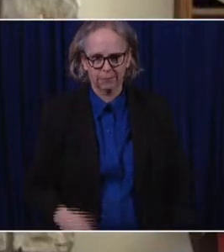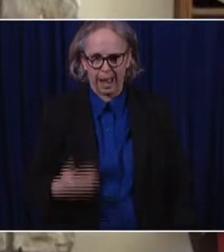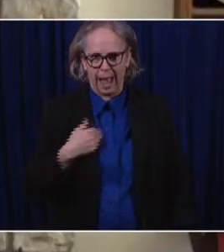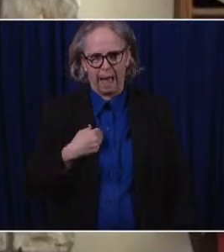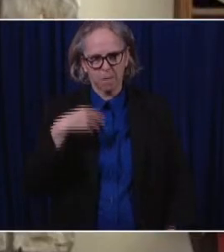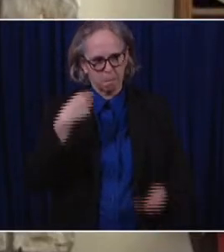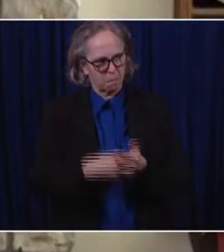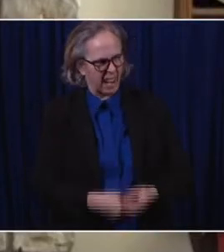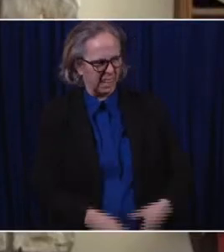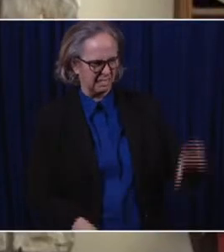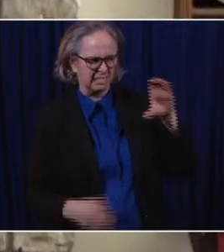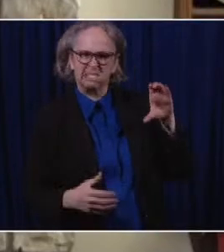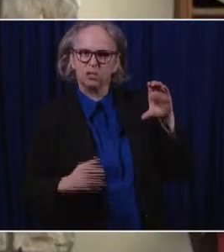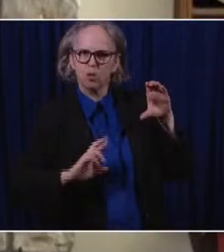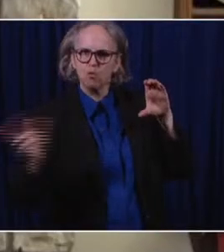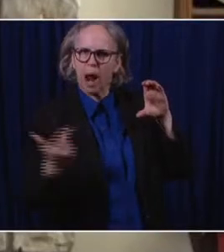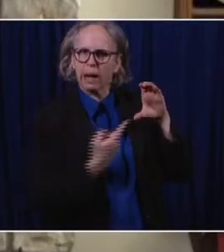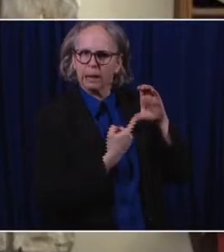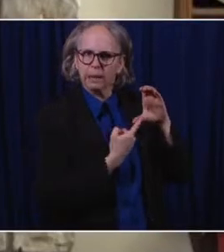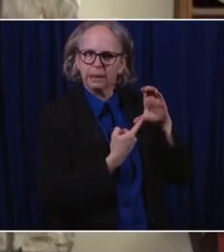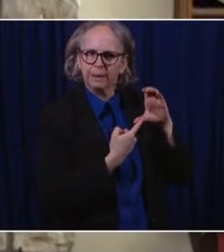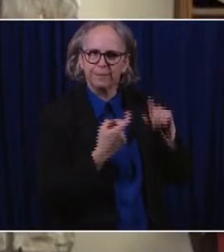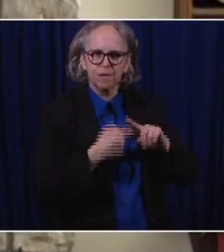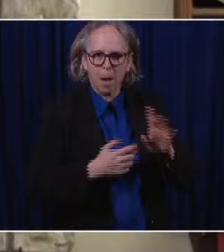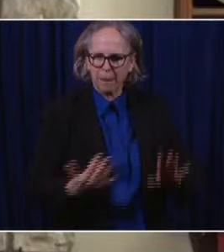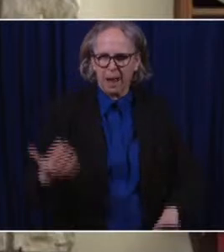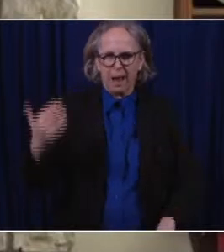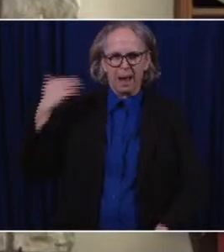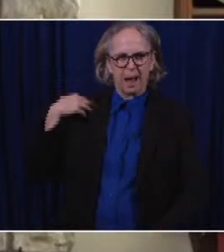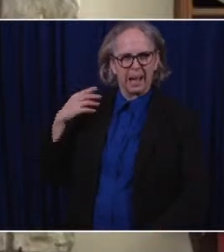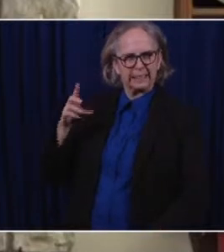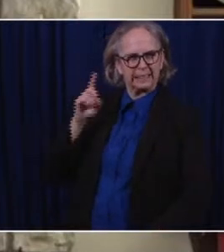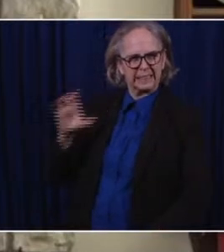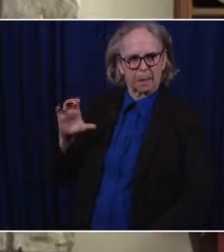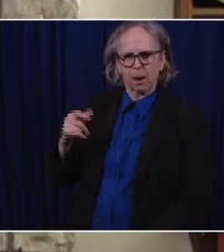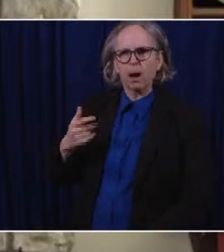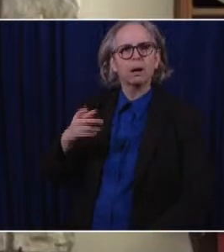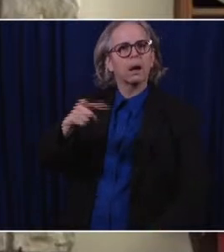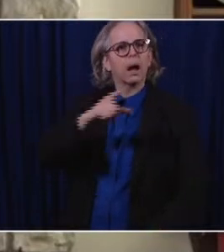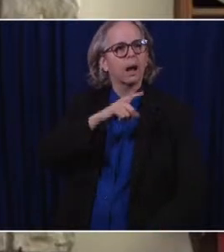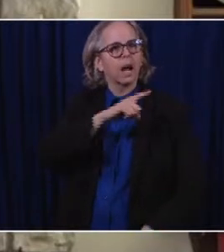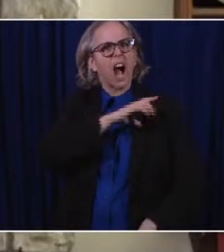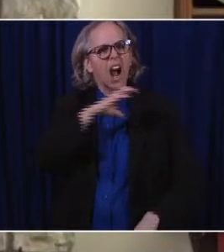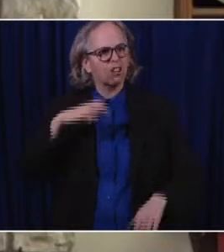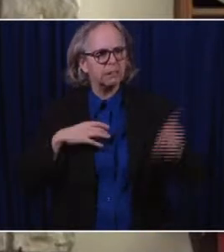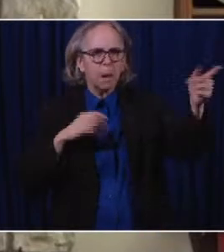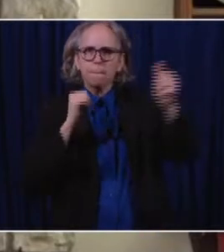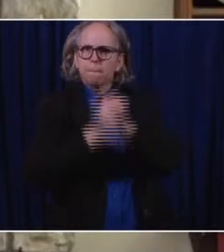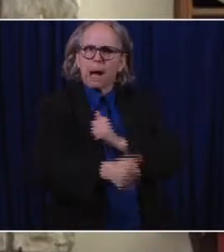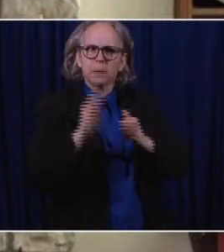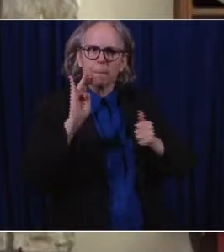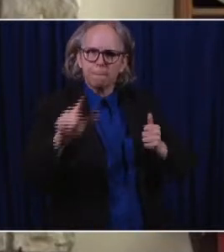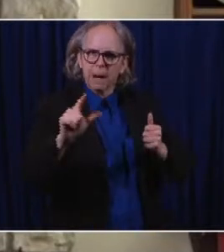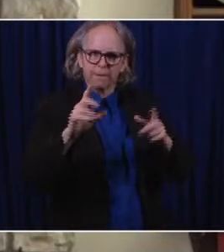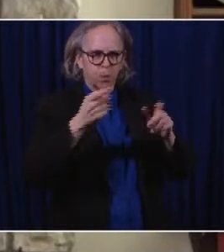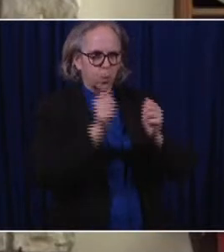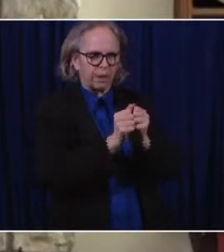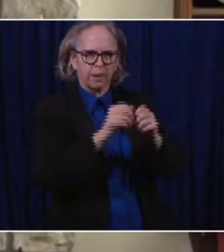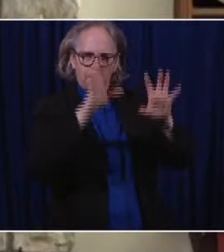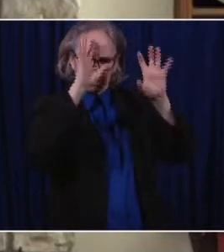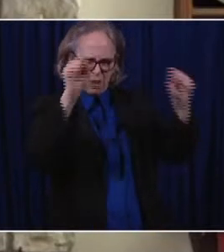December, Congress passed a bill signed into law by the president that provides $2